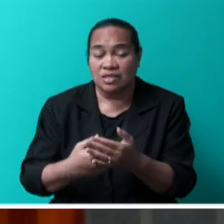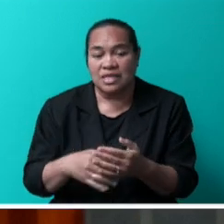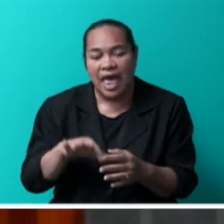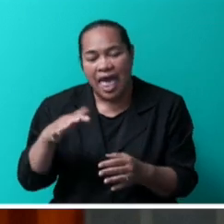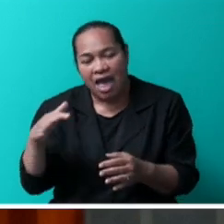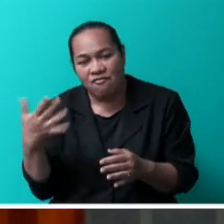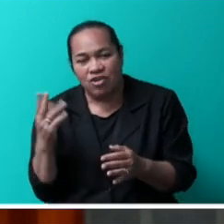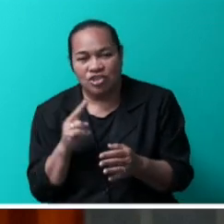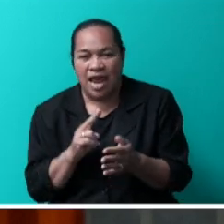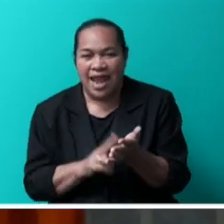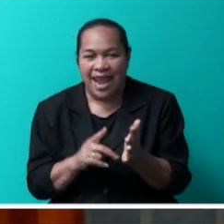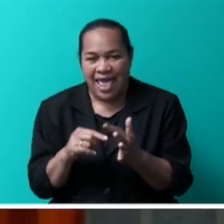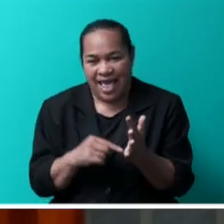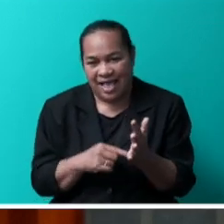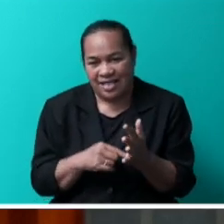income stood at around